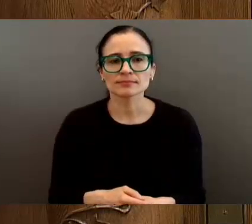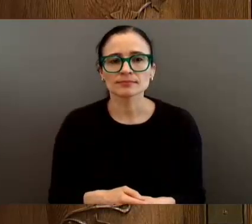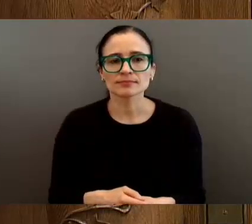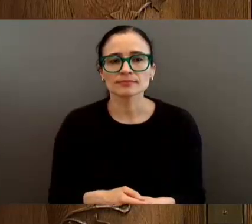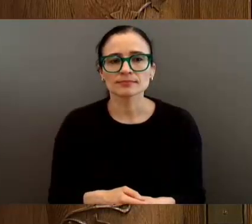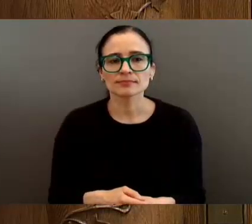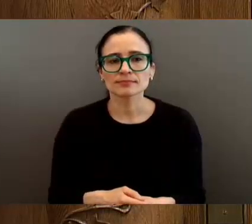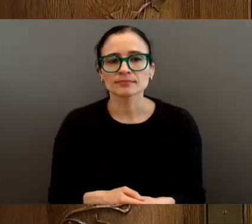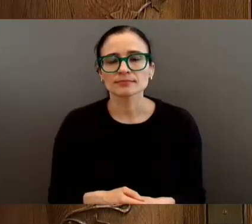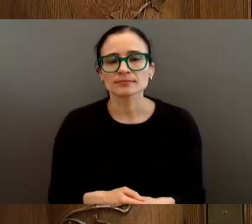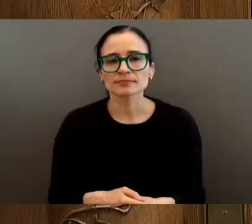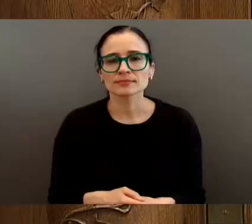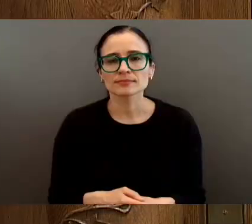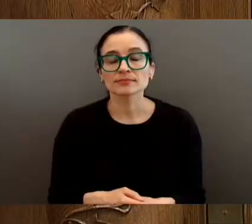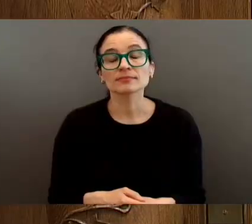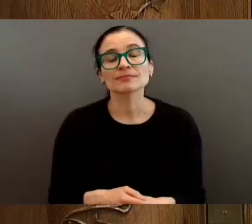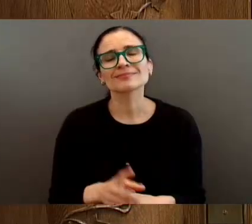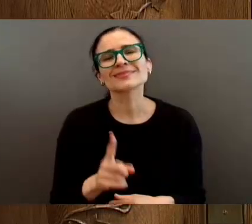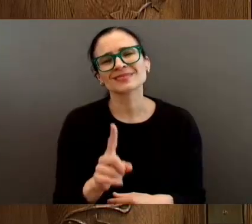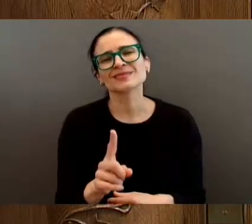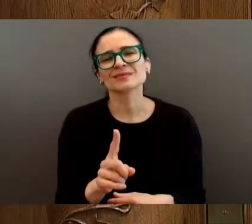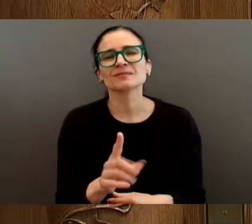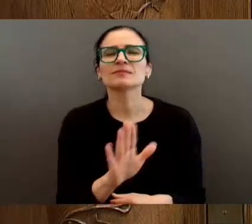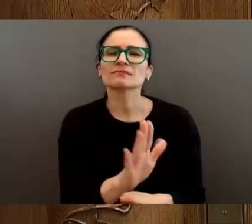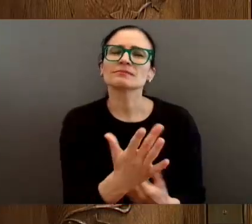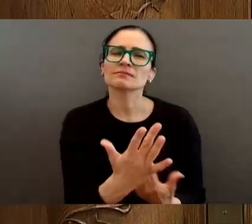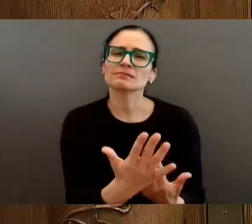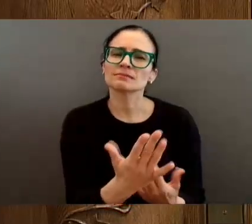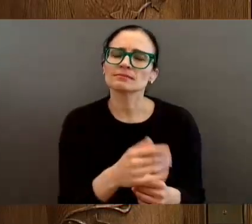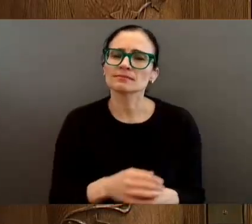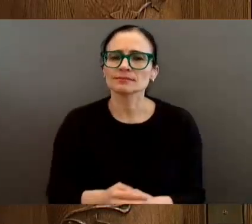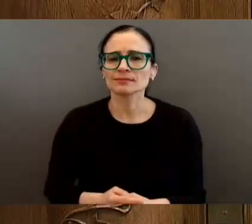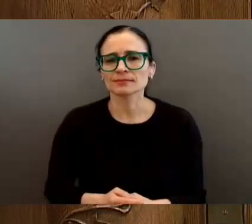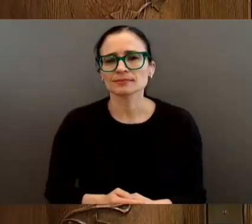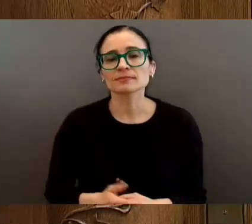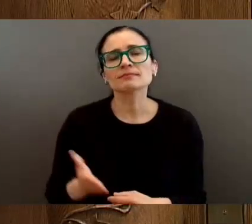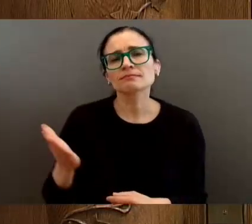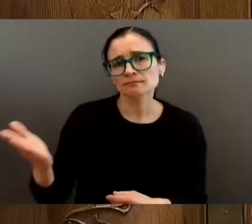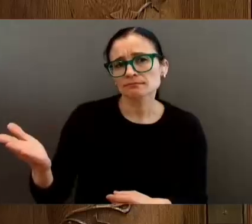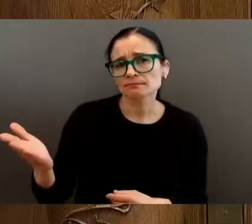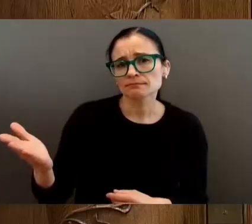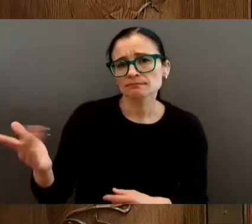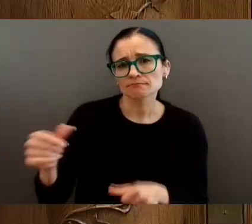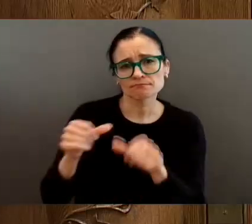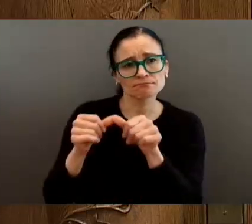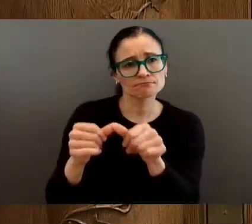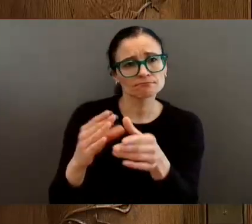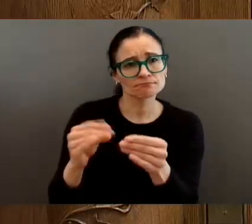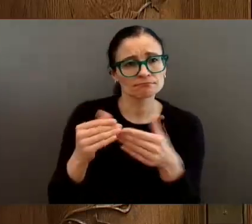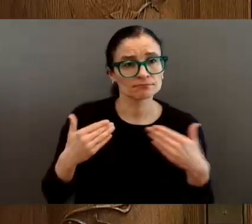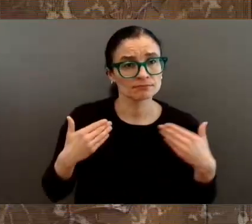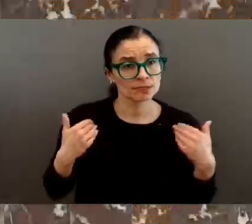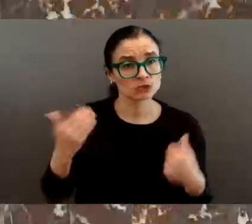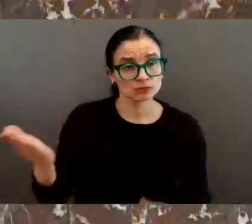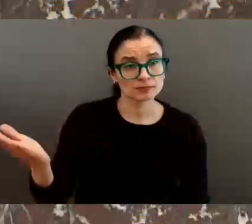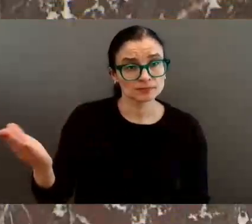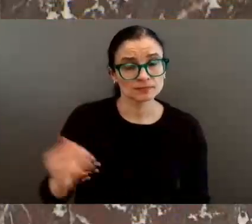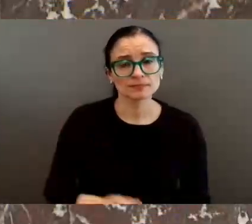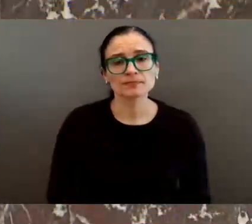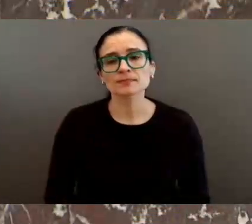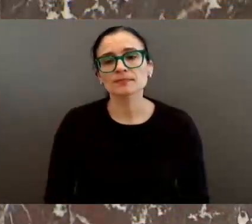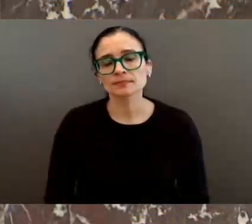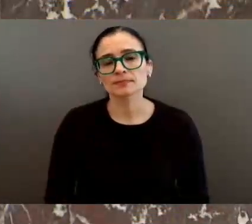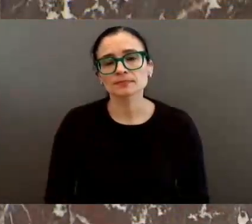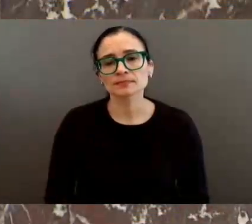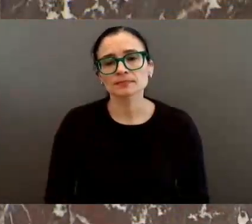Hold on. Let's hear the response from the minister. Proceed, Minister. Thank you. I clearly hit a